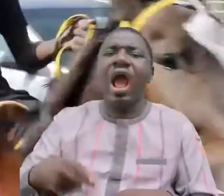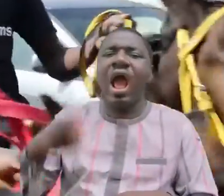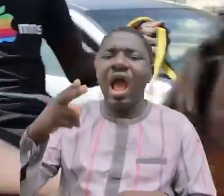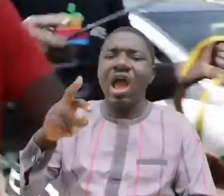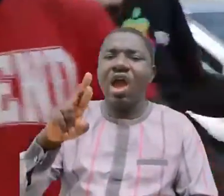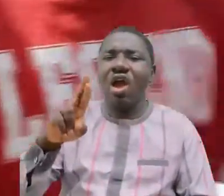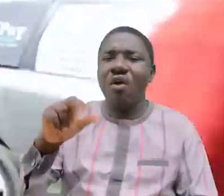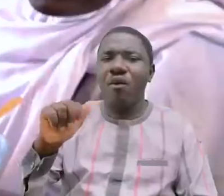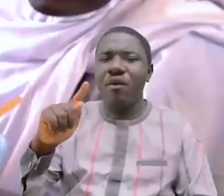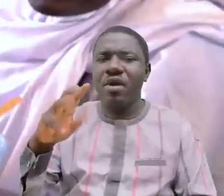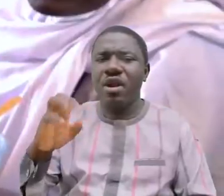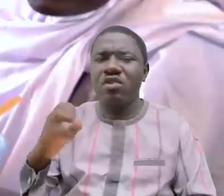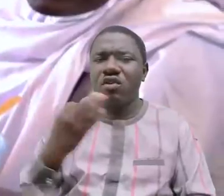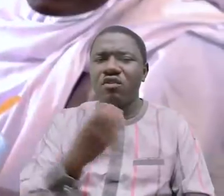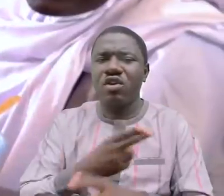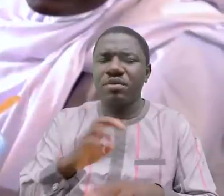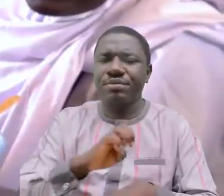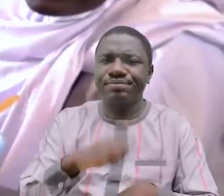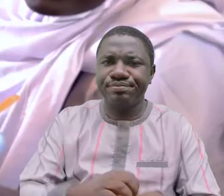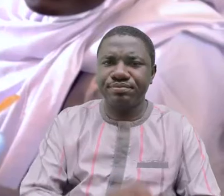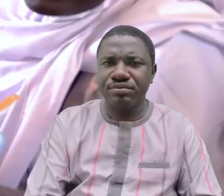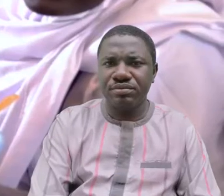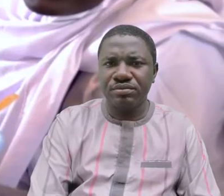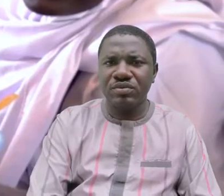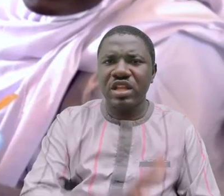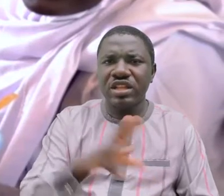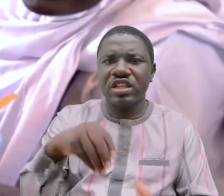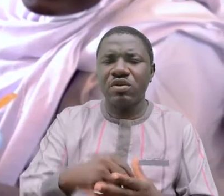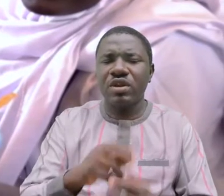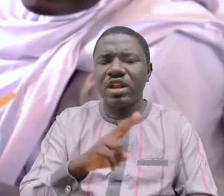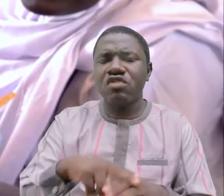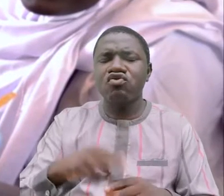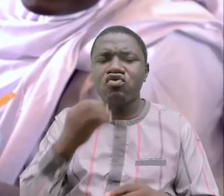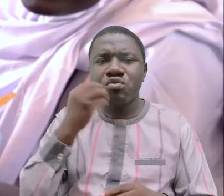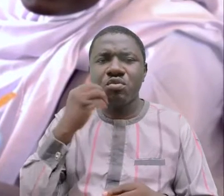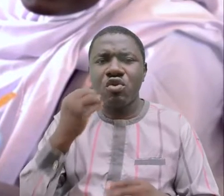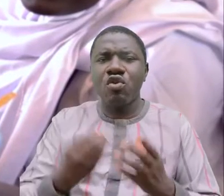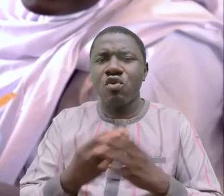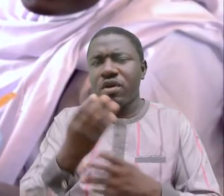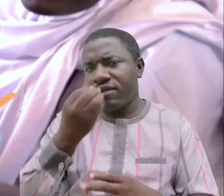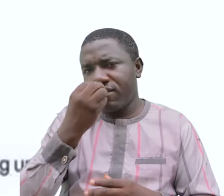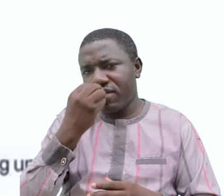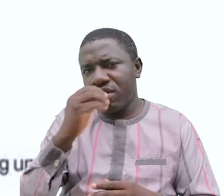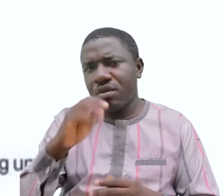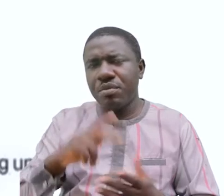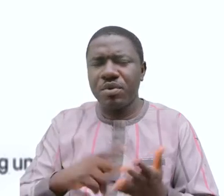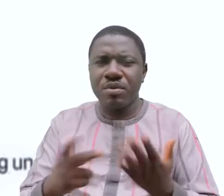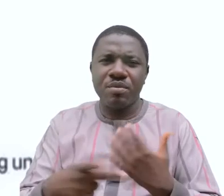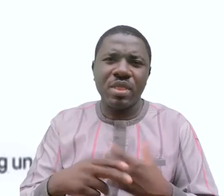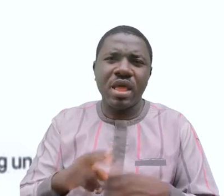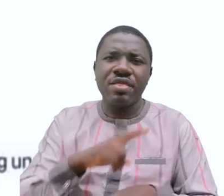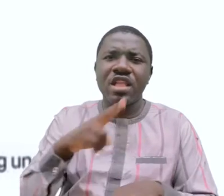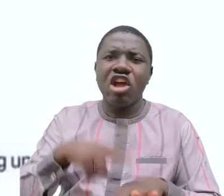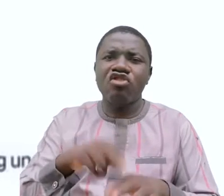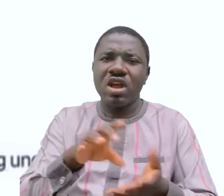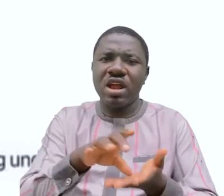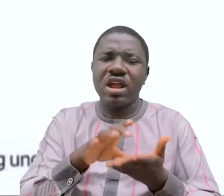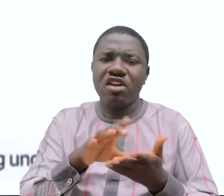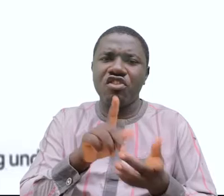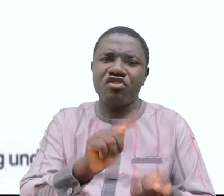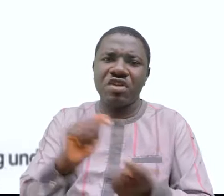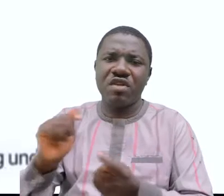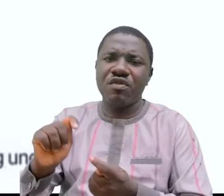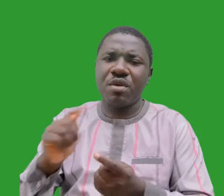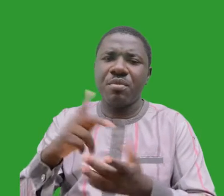the country. These include the National Homegrown School Feeding Program, the National Cash Transfer